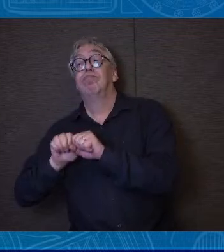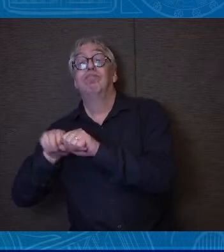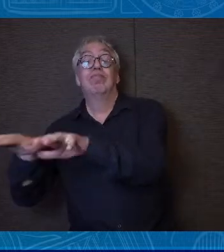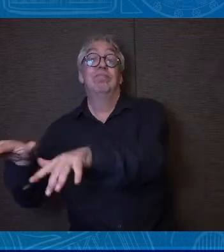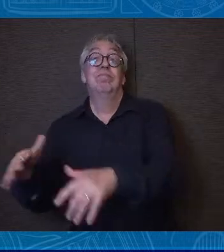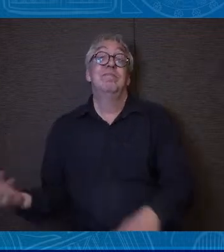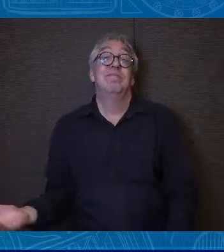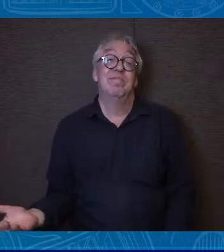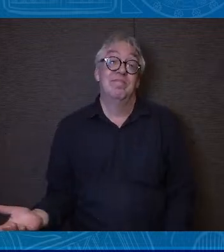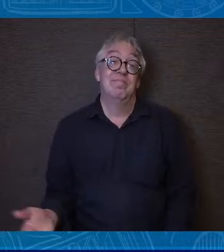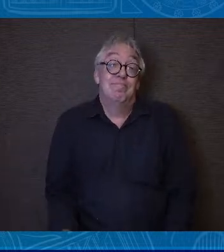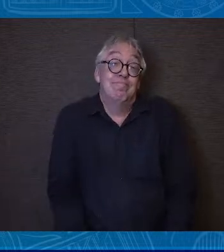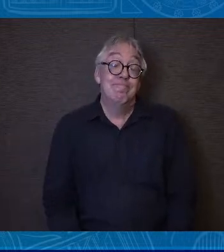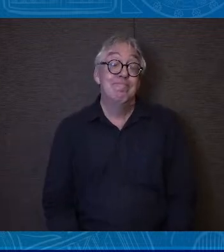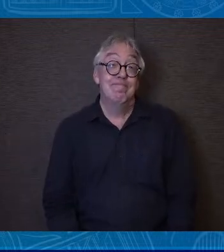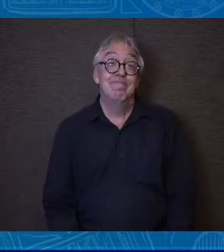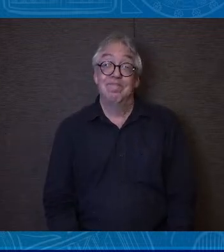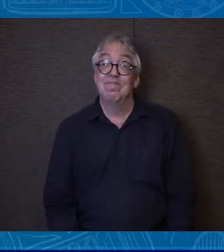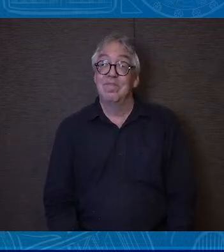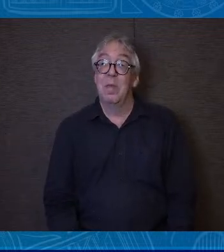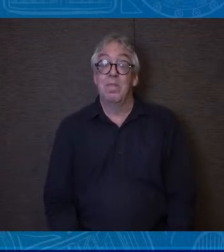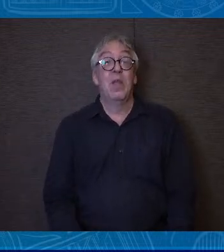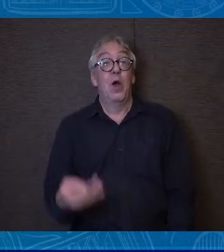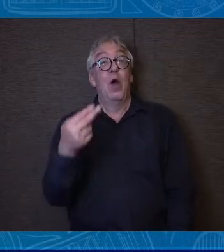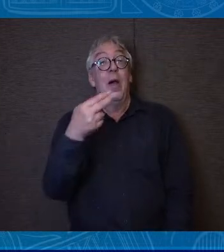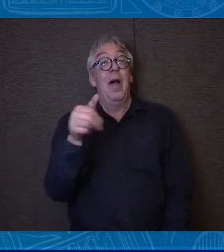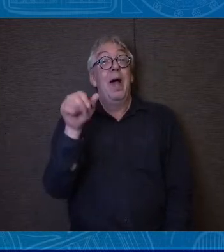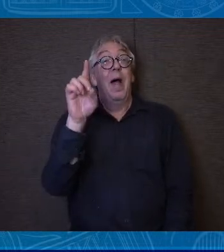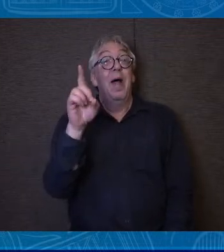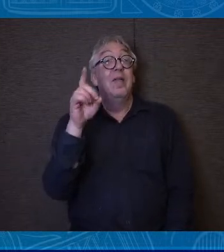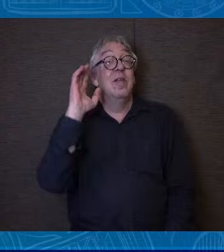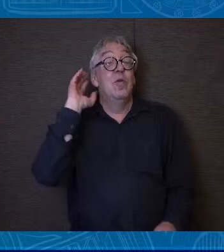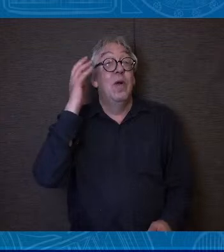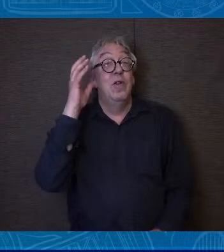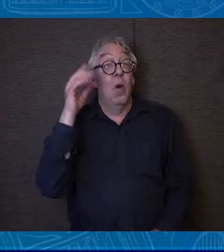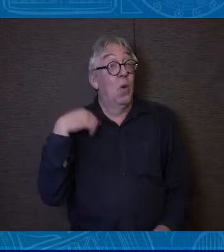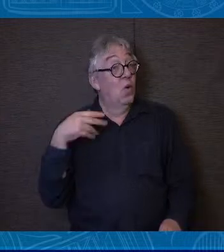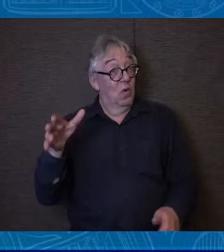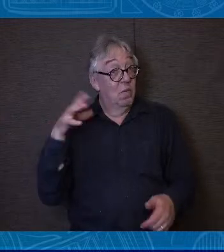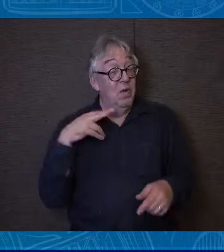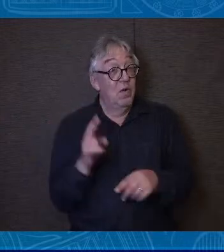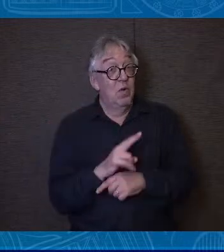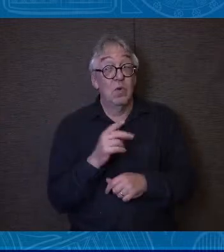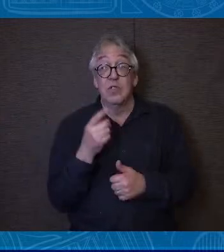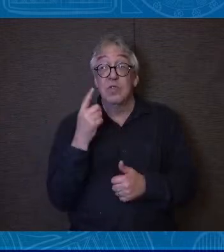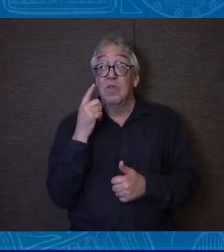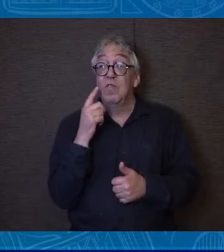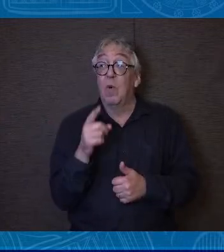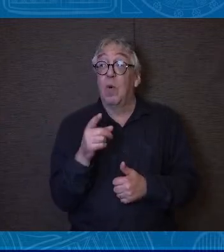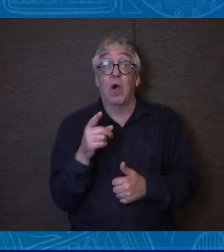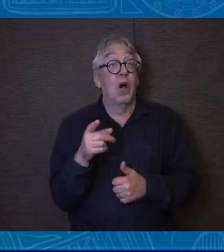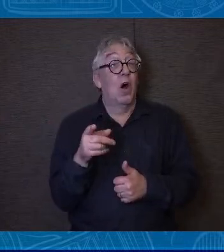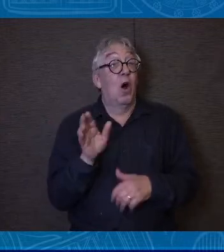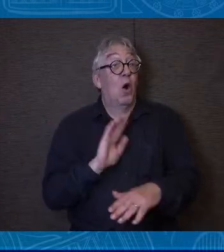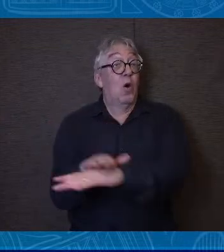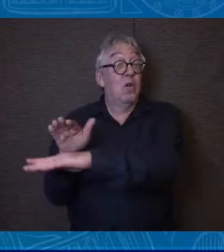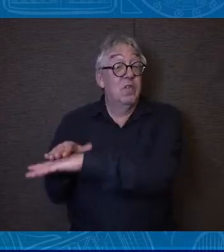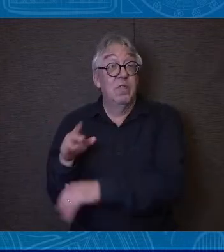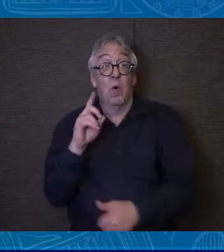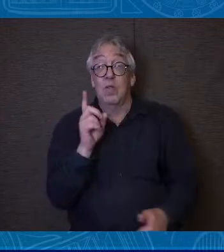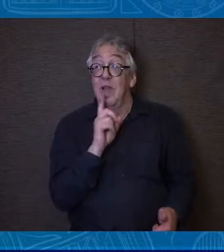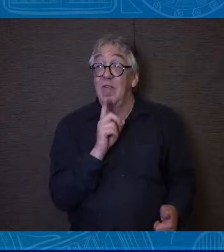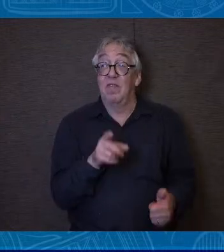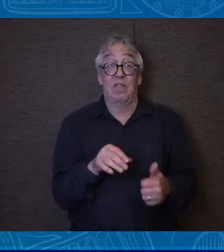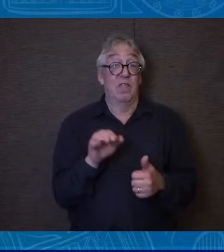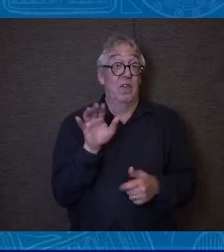ground. Ham radio was also what we use in order to convey messages of the dead people,